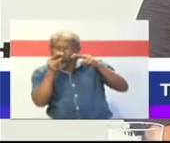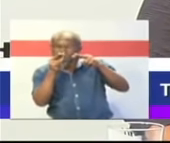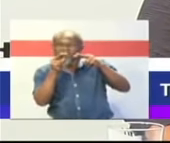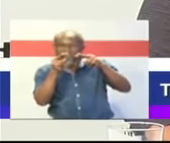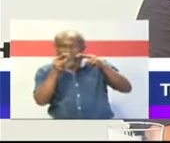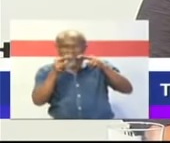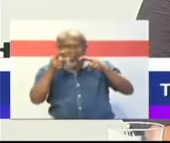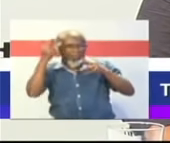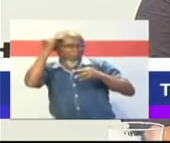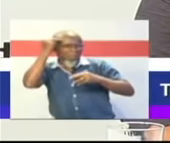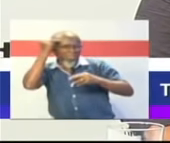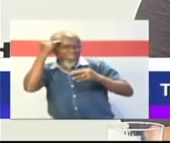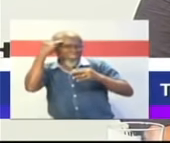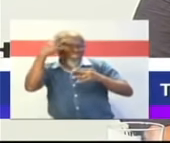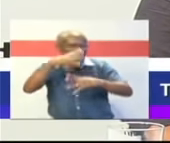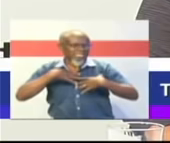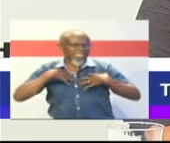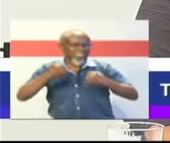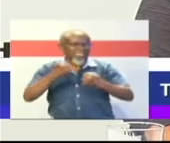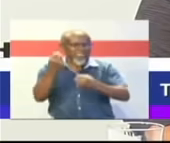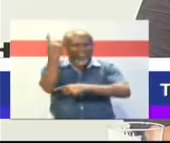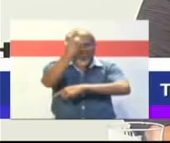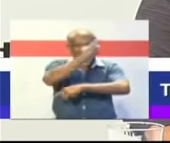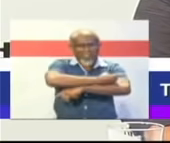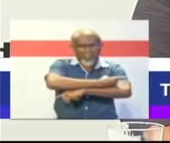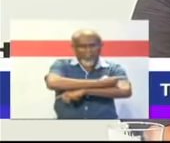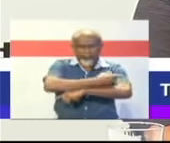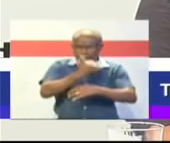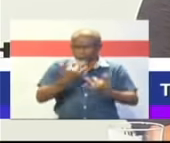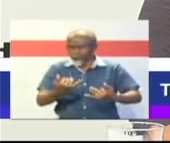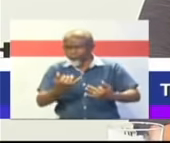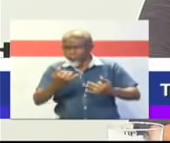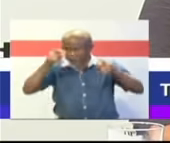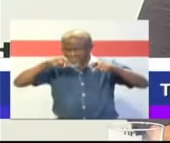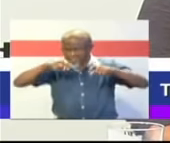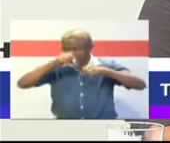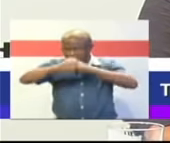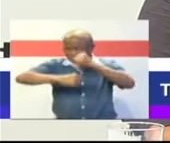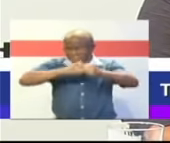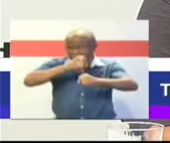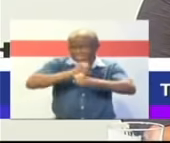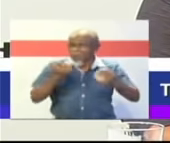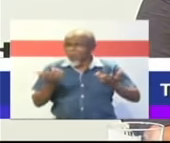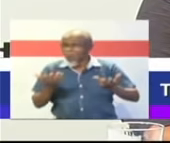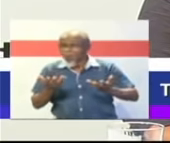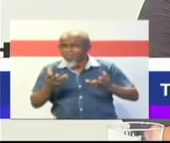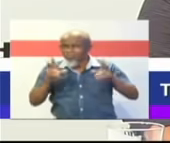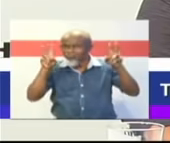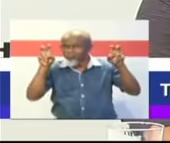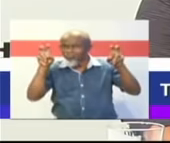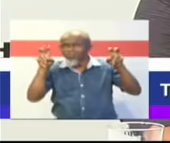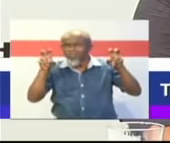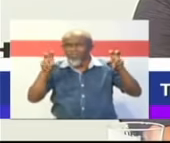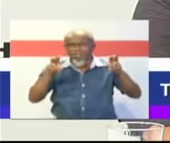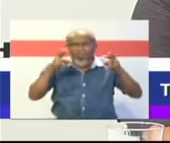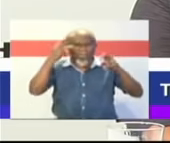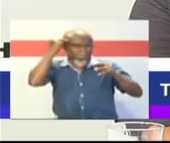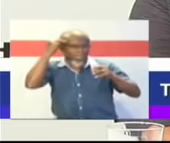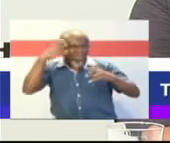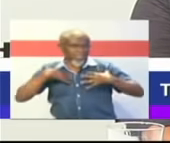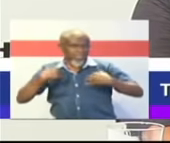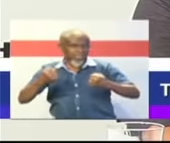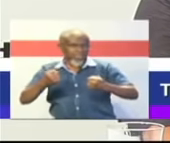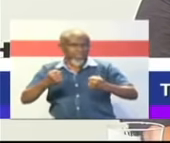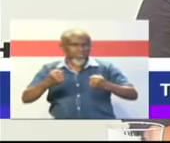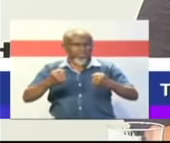commemorating Mental Health Day. The theme this year is Mental Health in an Unequal